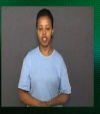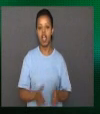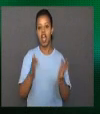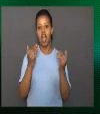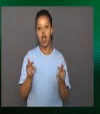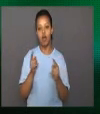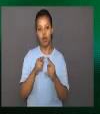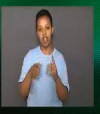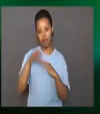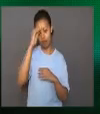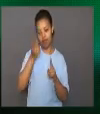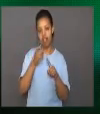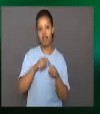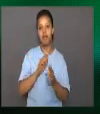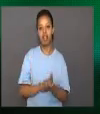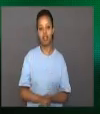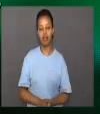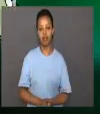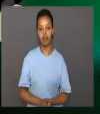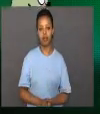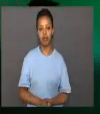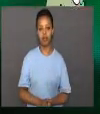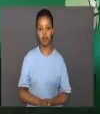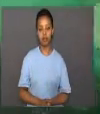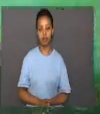Let's get back to our lesson.